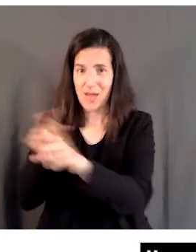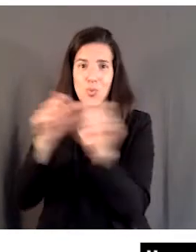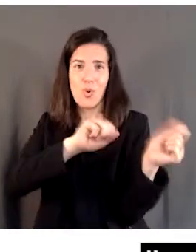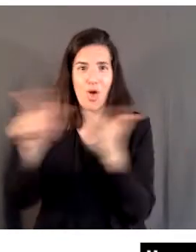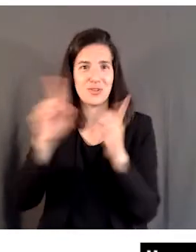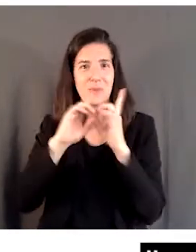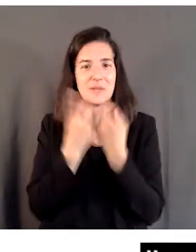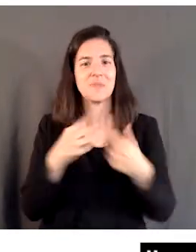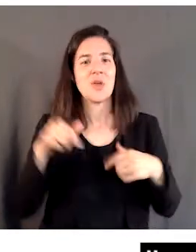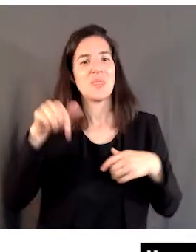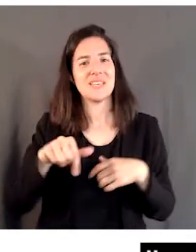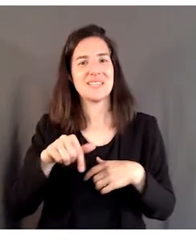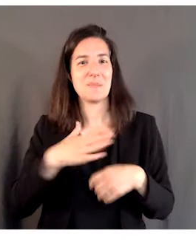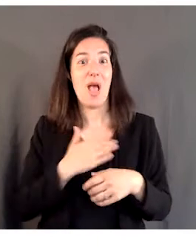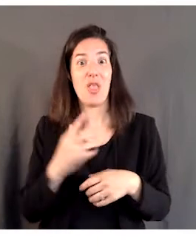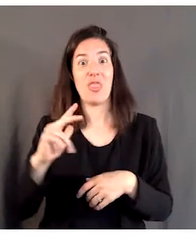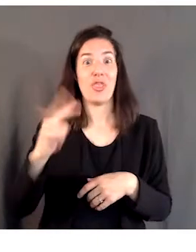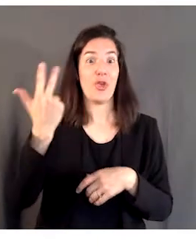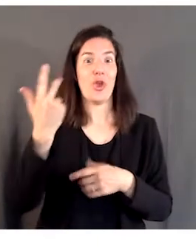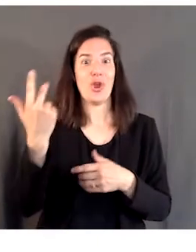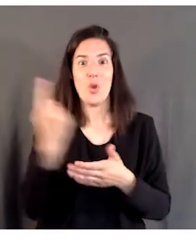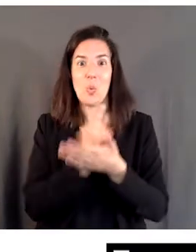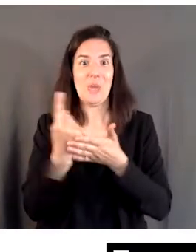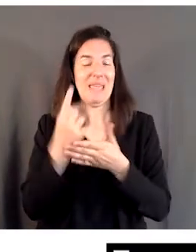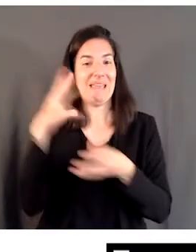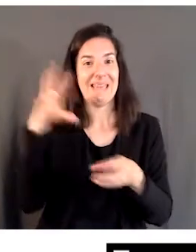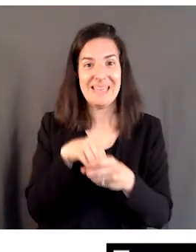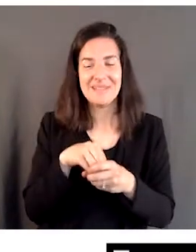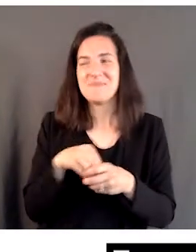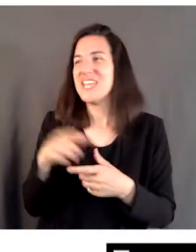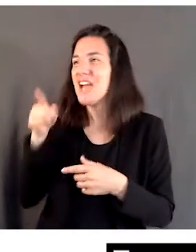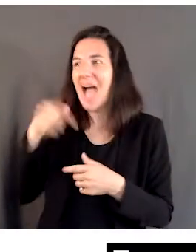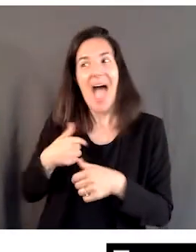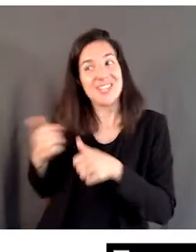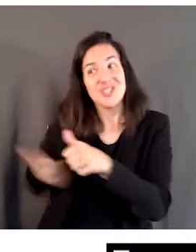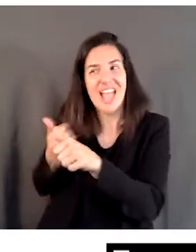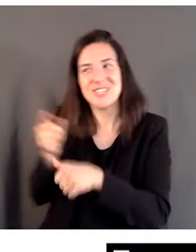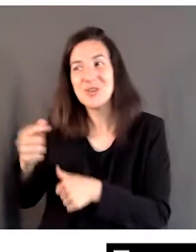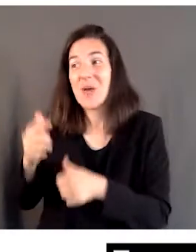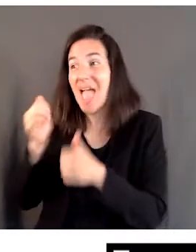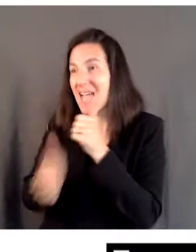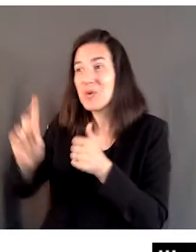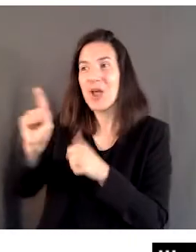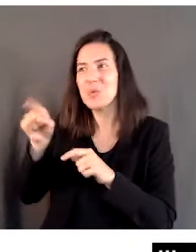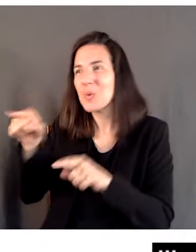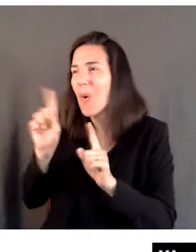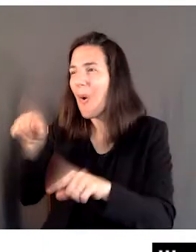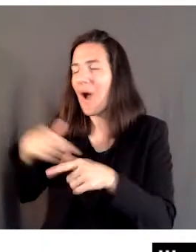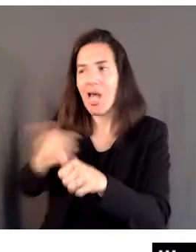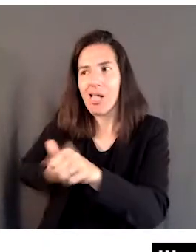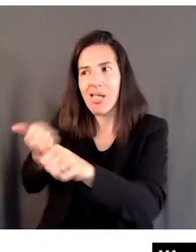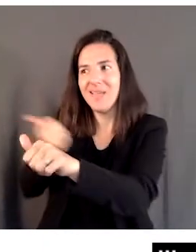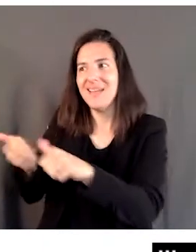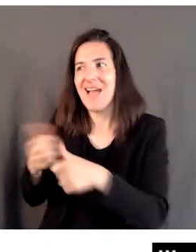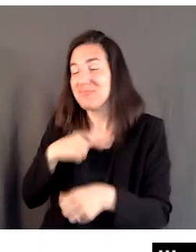this is my third weekend, so I am learning all of the ins and outs. I chase you everywhere you go. I chase you. I swear. It must be like you think I'm kind